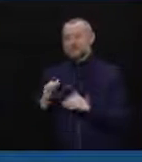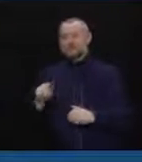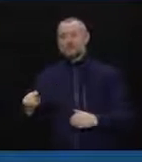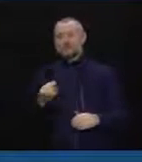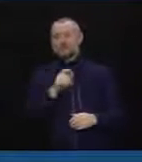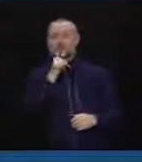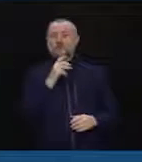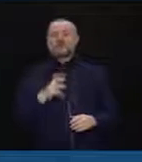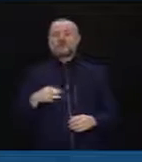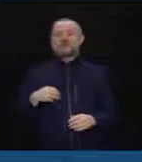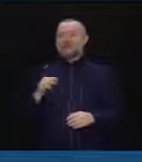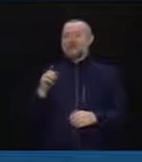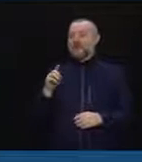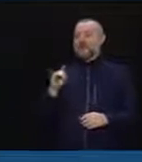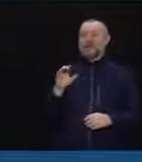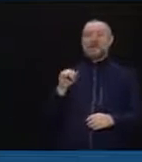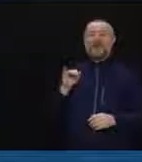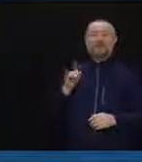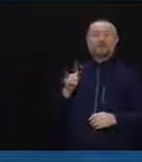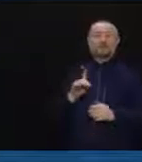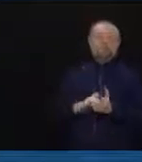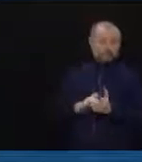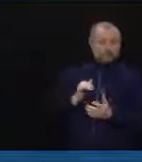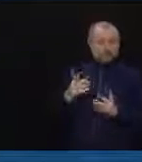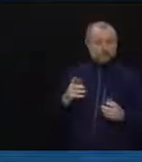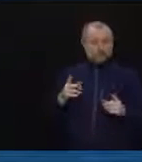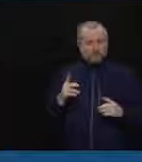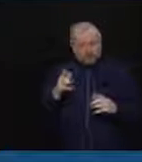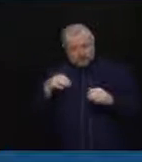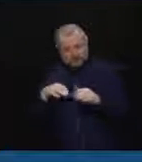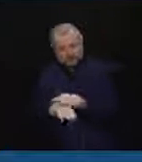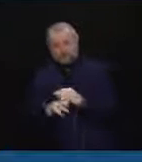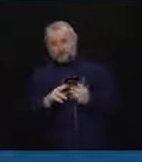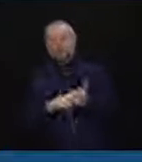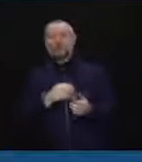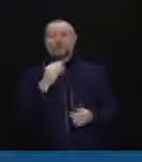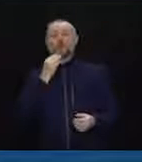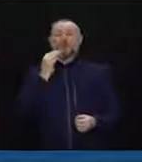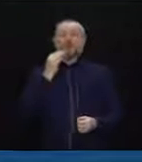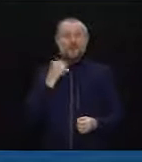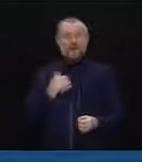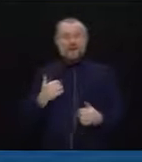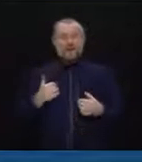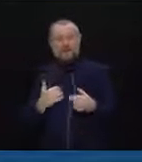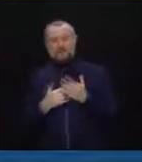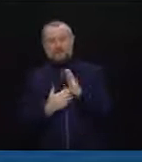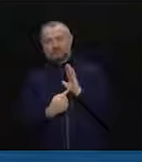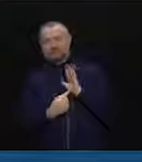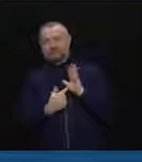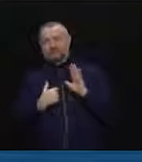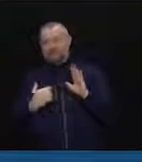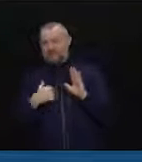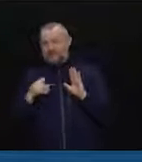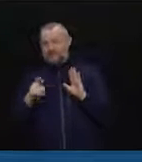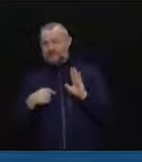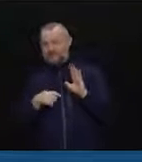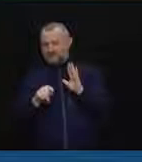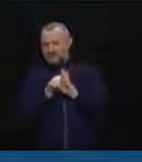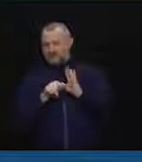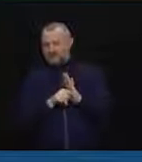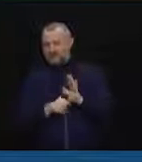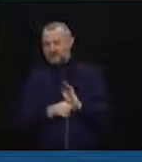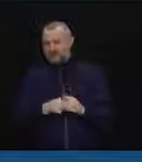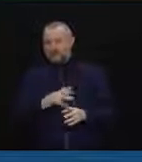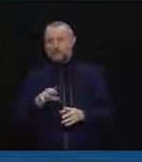individuals in nursing homes to have proof of a negative test within 24 hours of their visit. Continue wearing your masks in there. And when you're